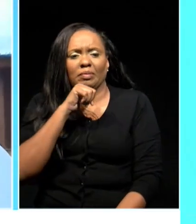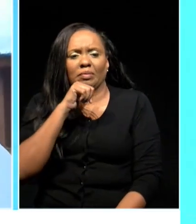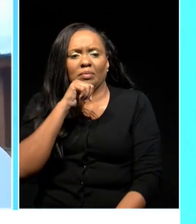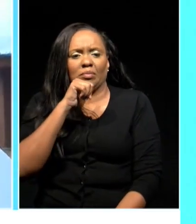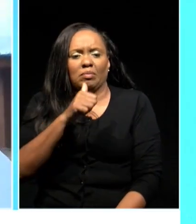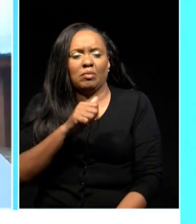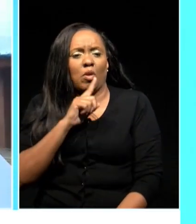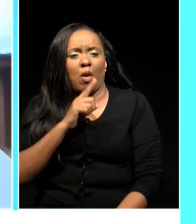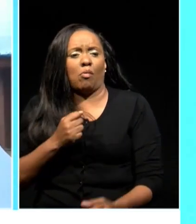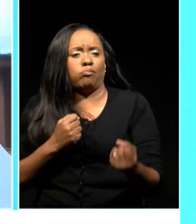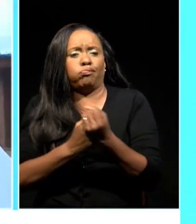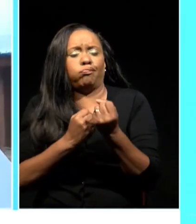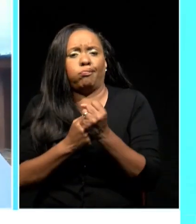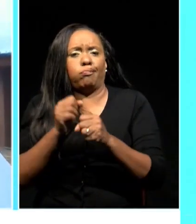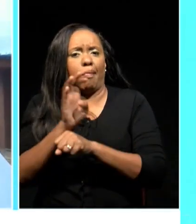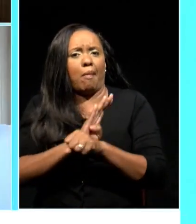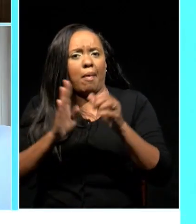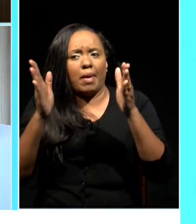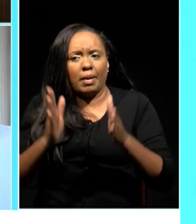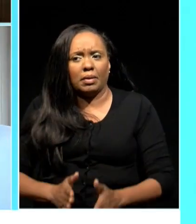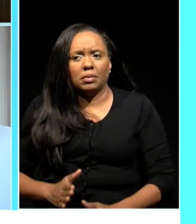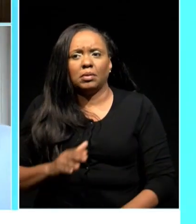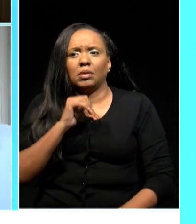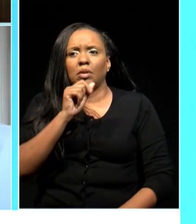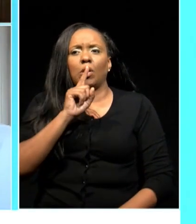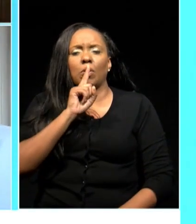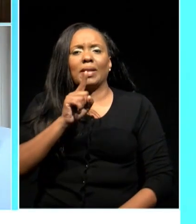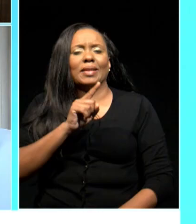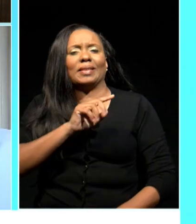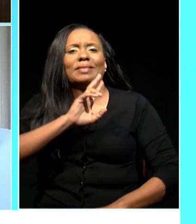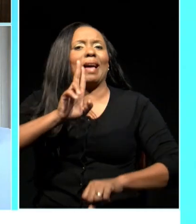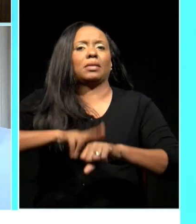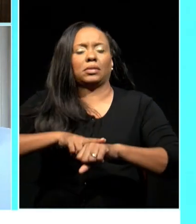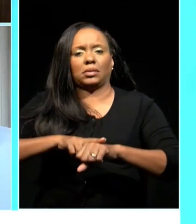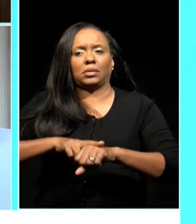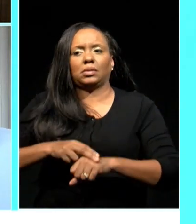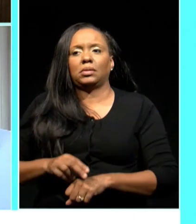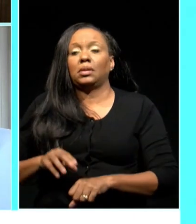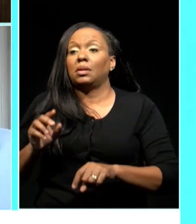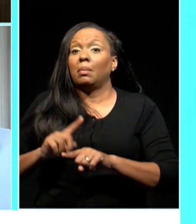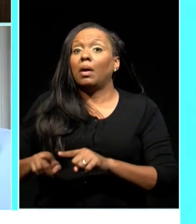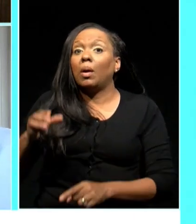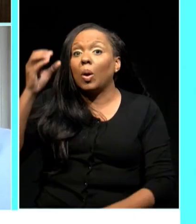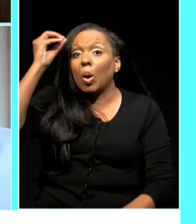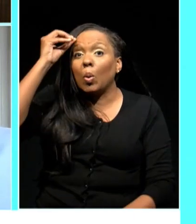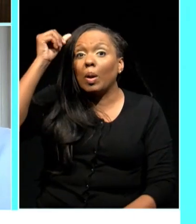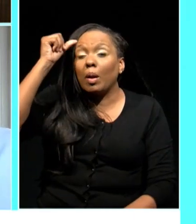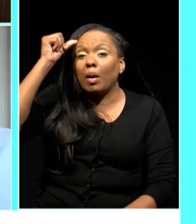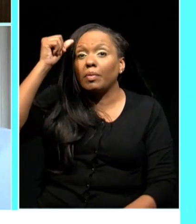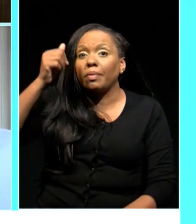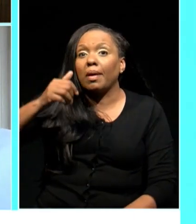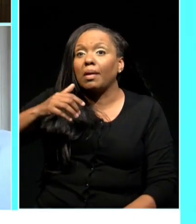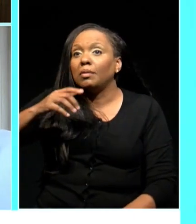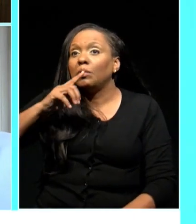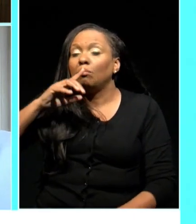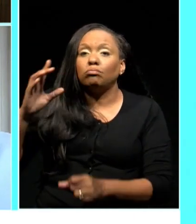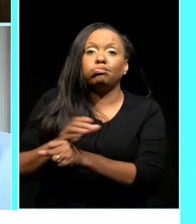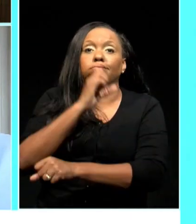in terms of that intent. Now, Owen Arthur recovered that in the 90s.